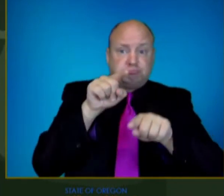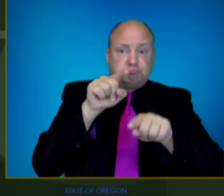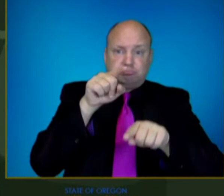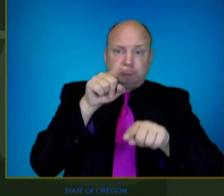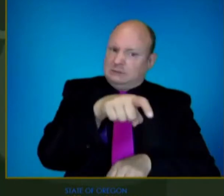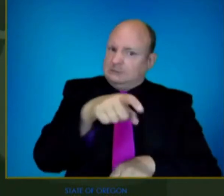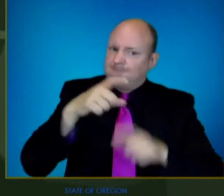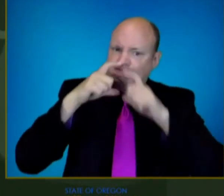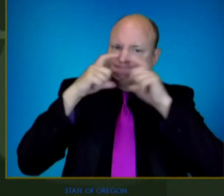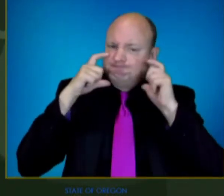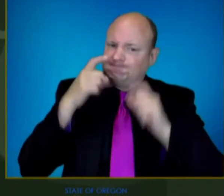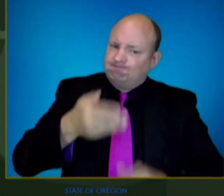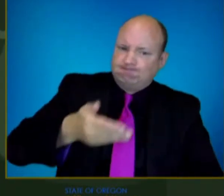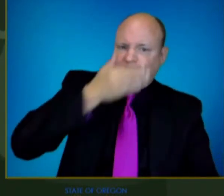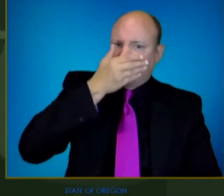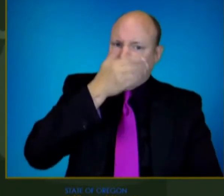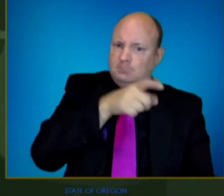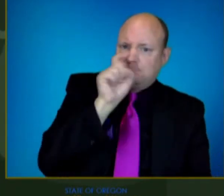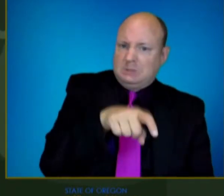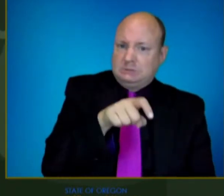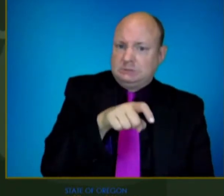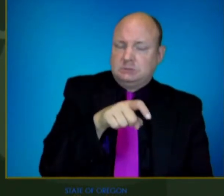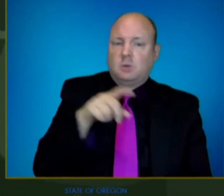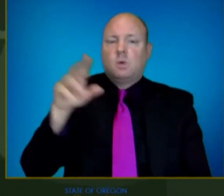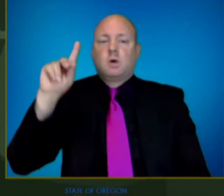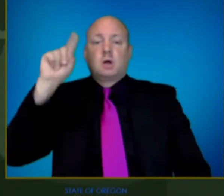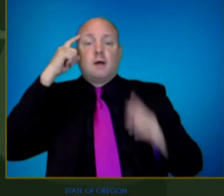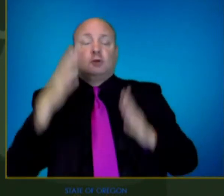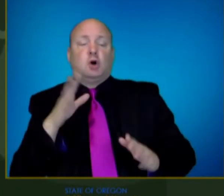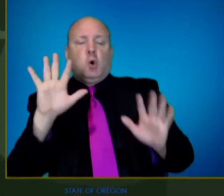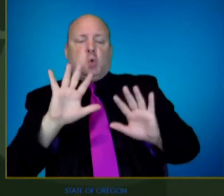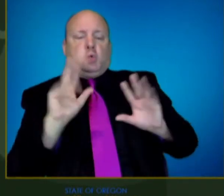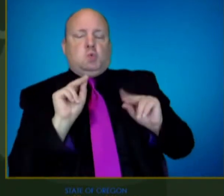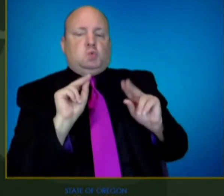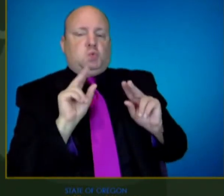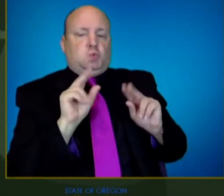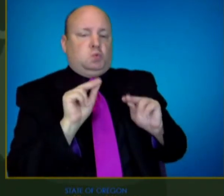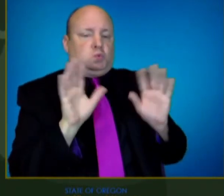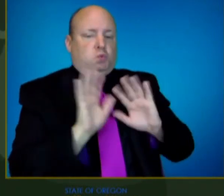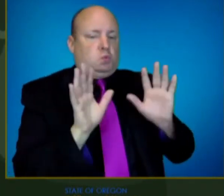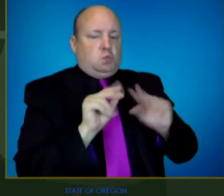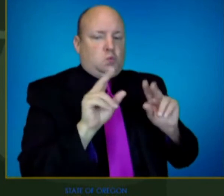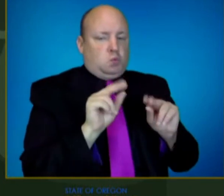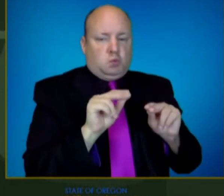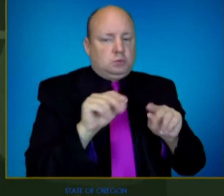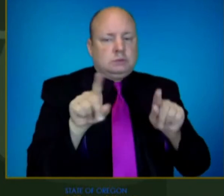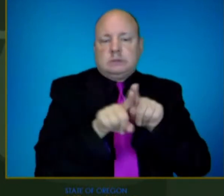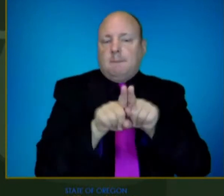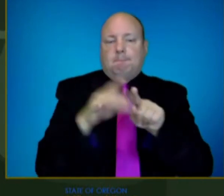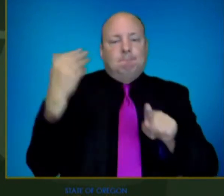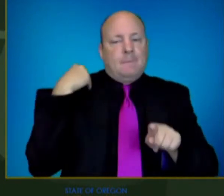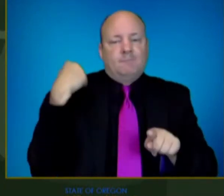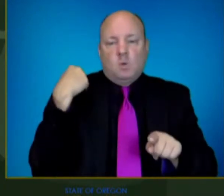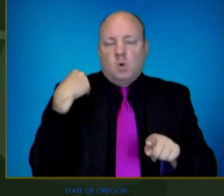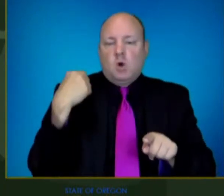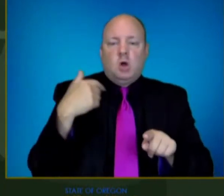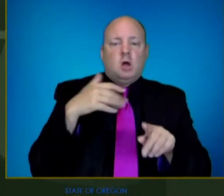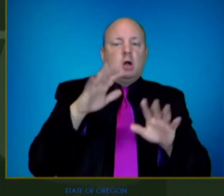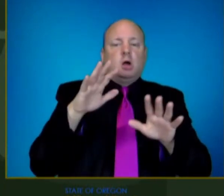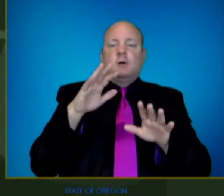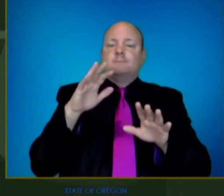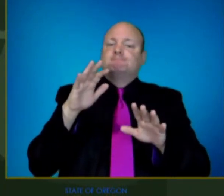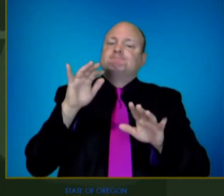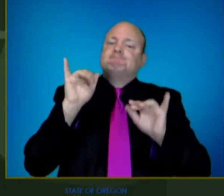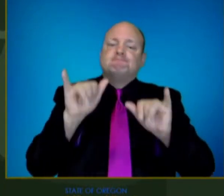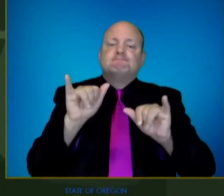No, we will be using essentially the same tools that we used last time, including enforcement through OSHA. But